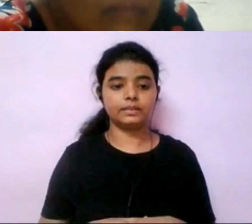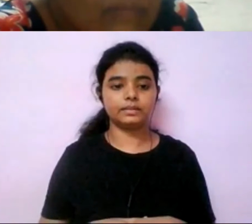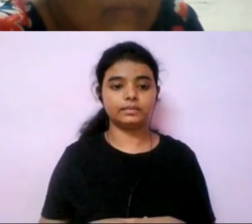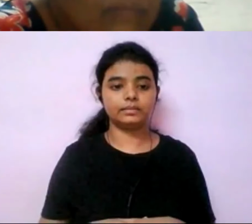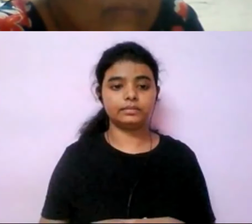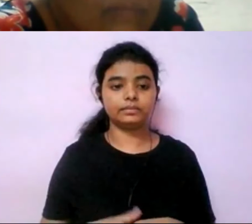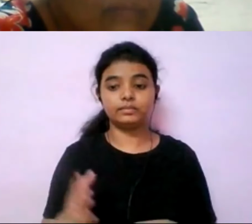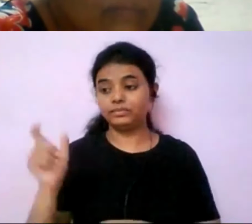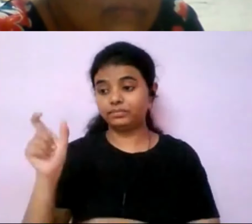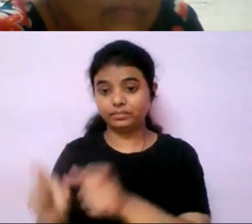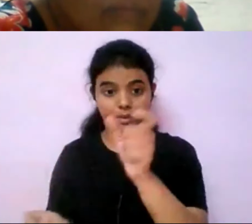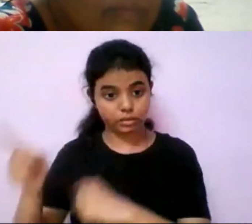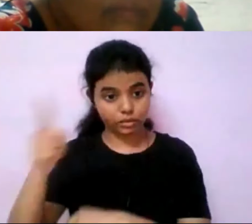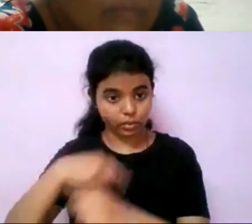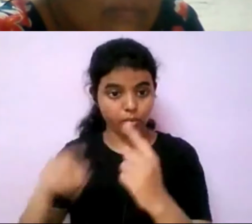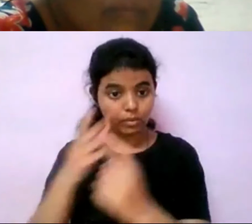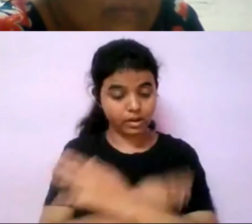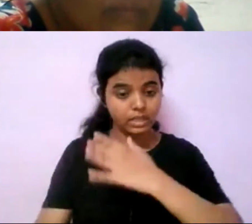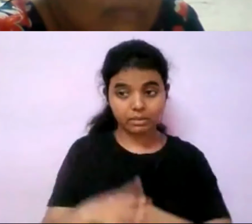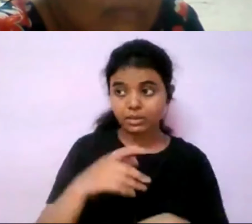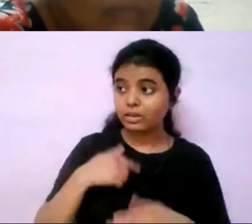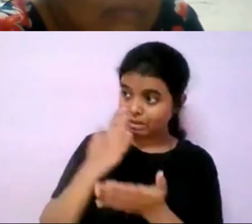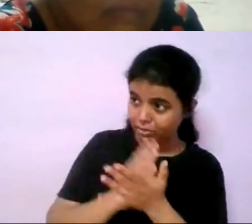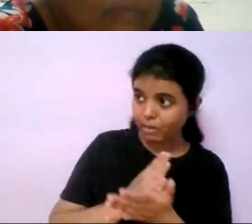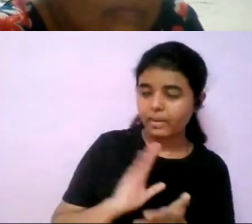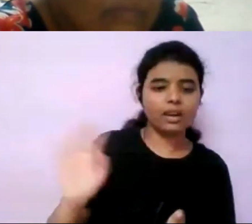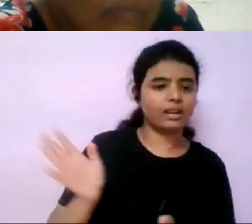non-disabled world. You know, even if